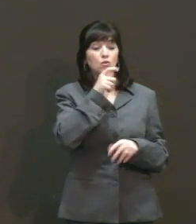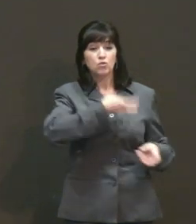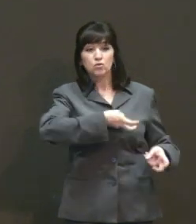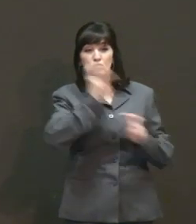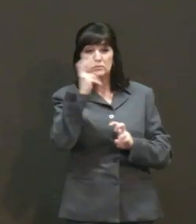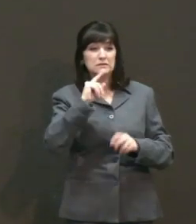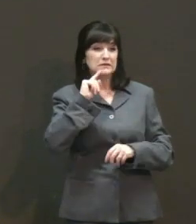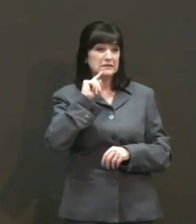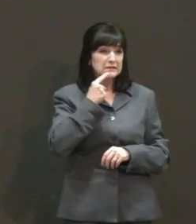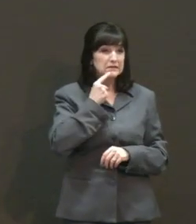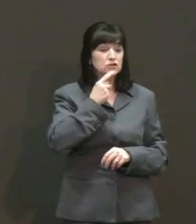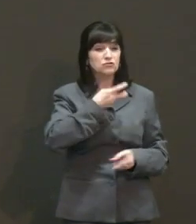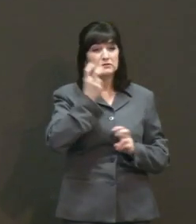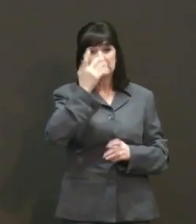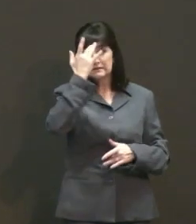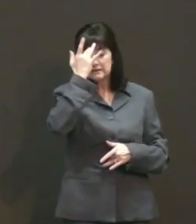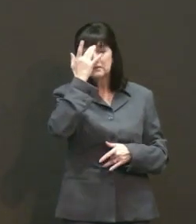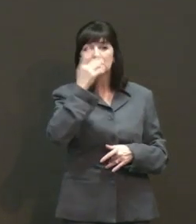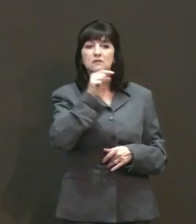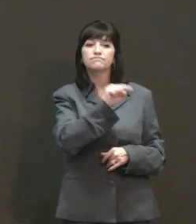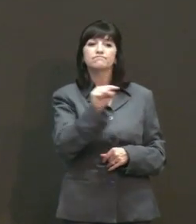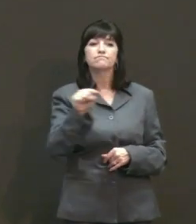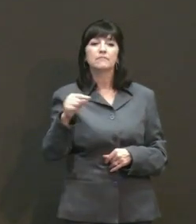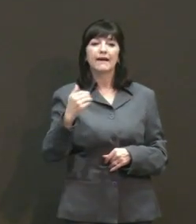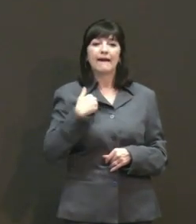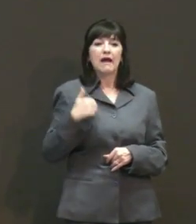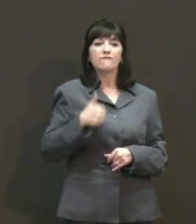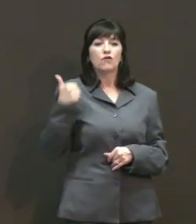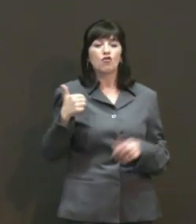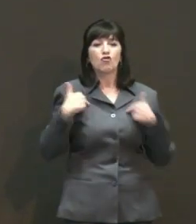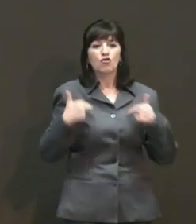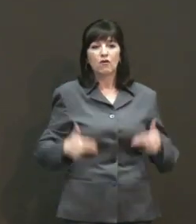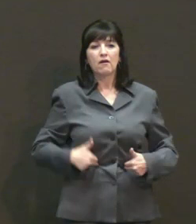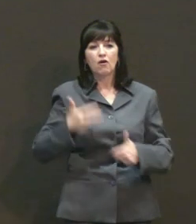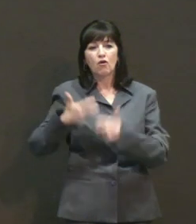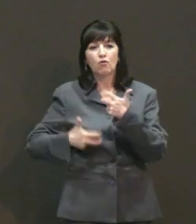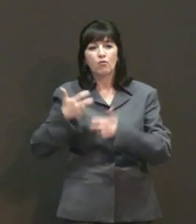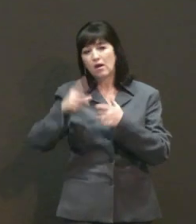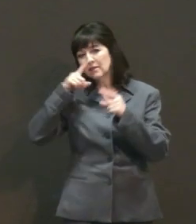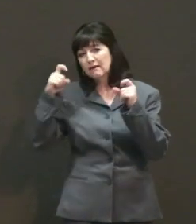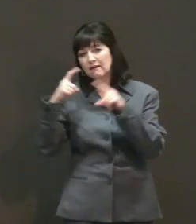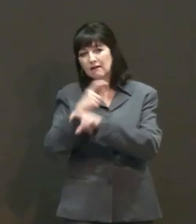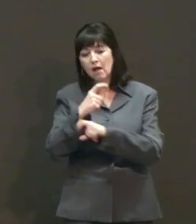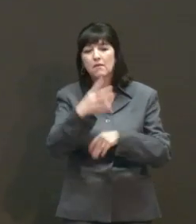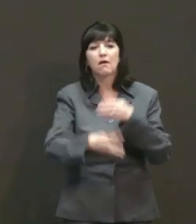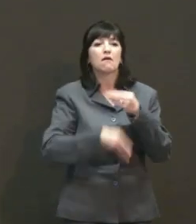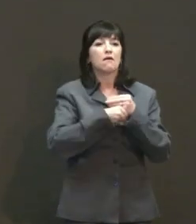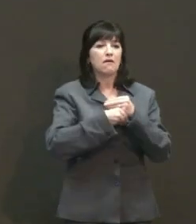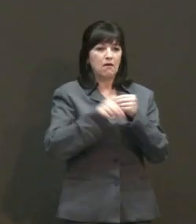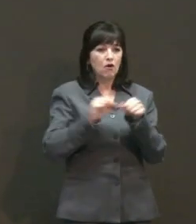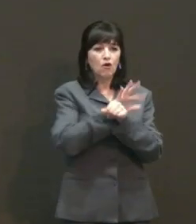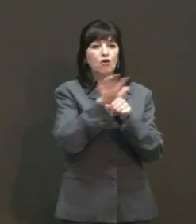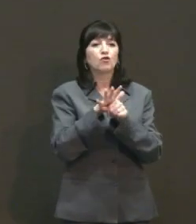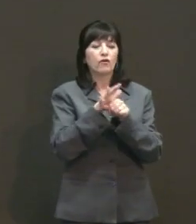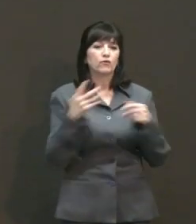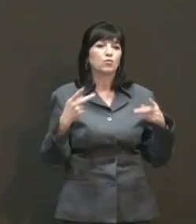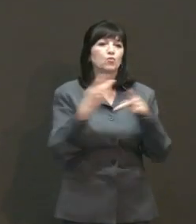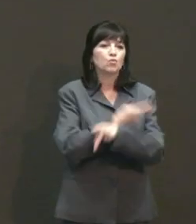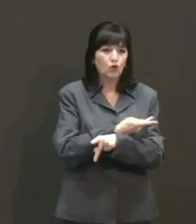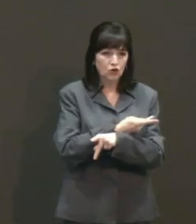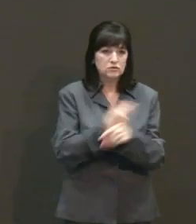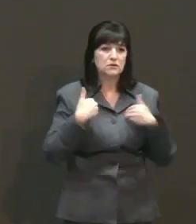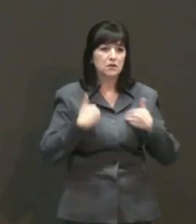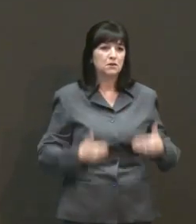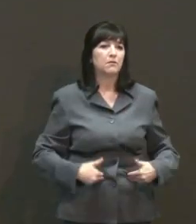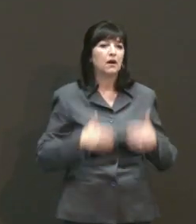health conditions, chronic disease, or the like. So the next chart shows you